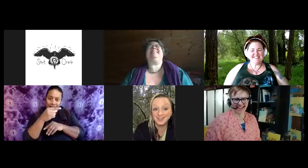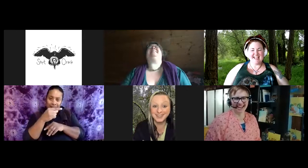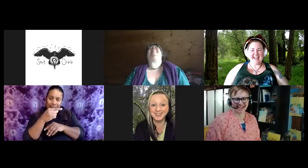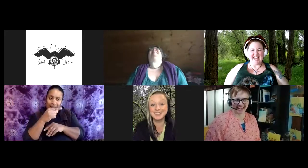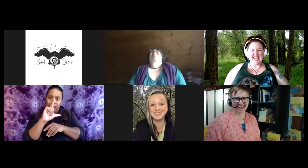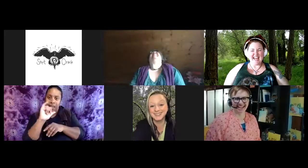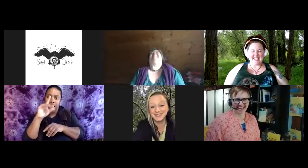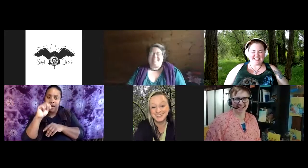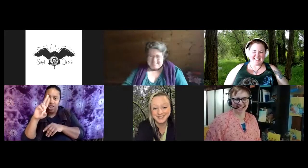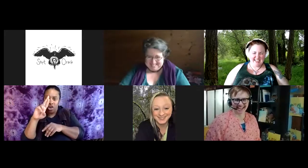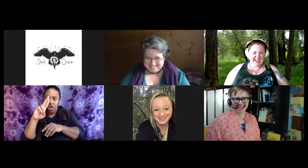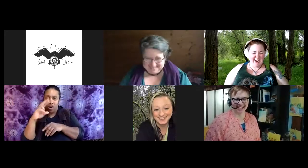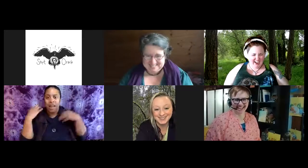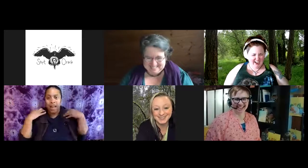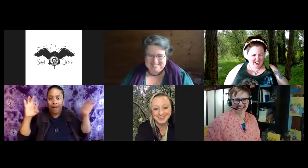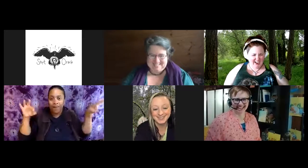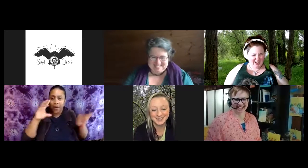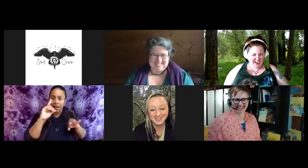dust.